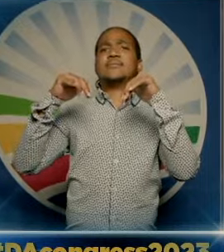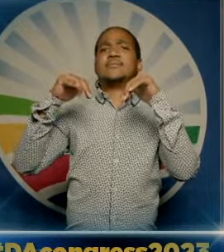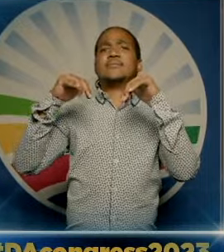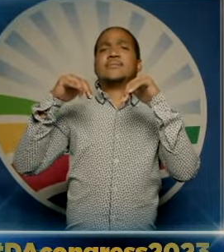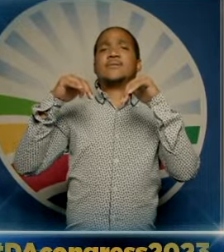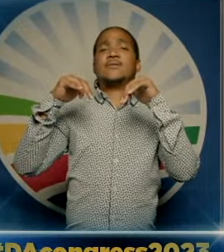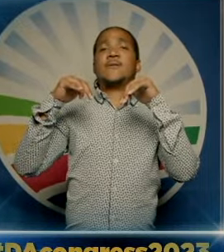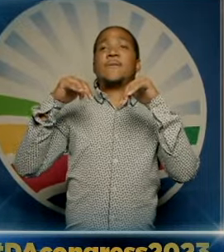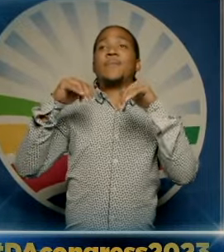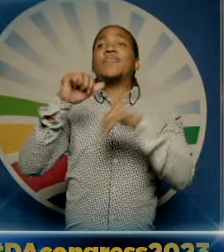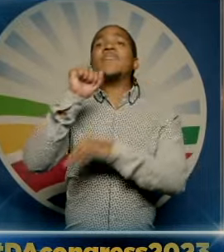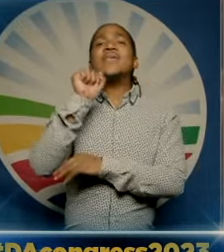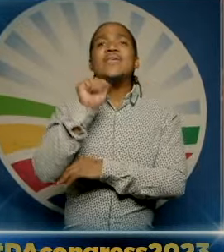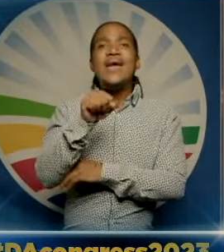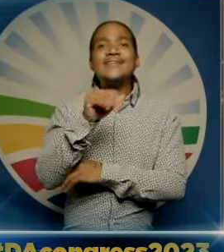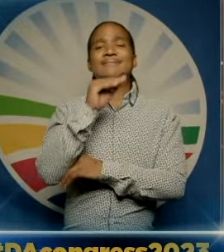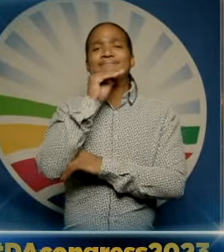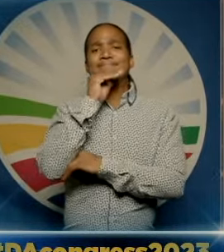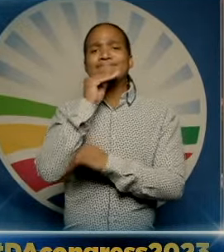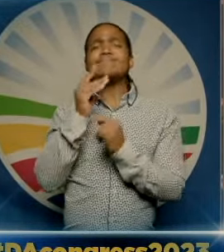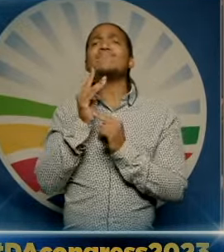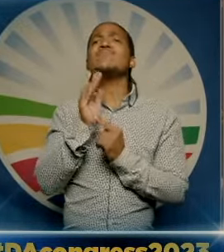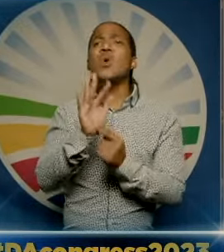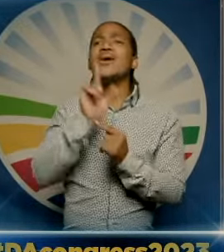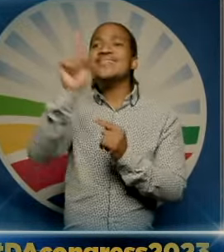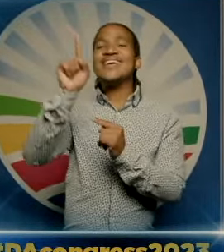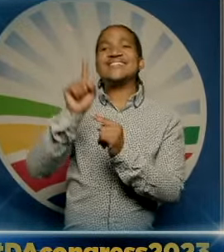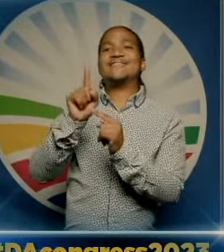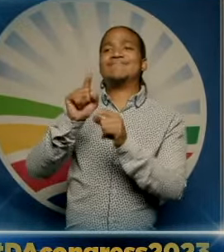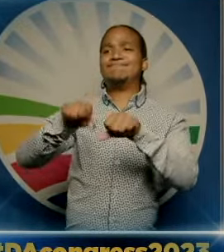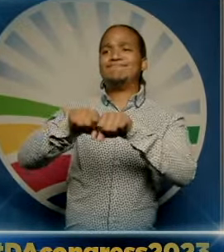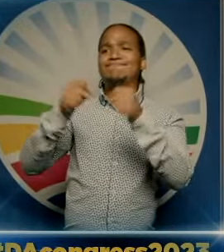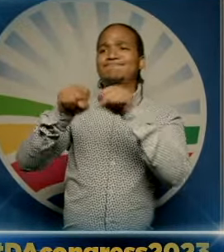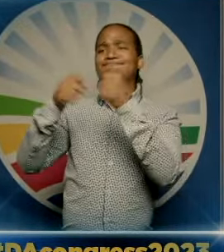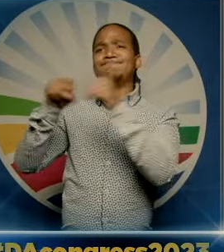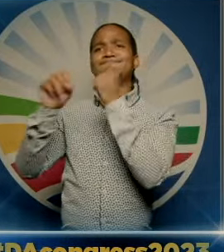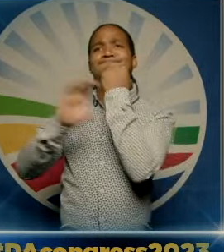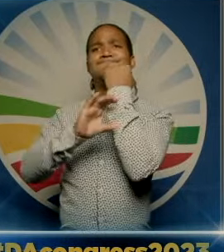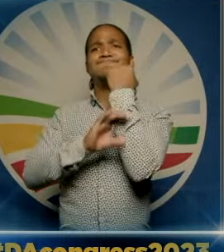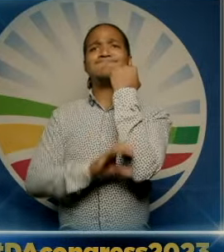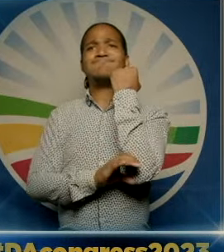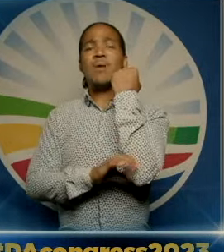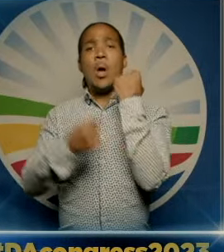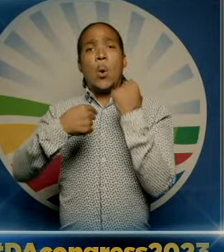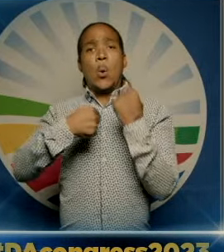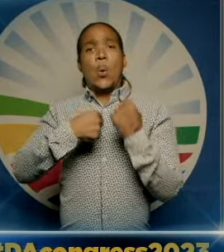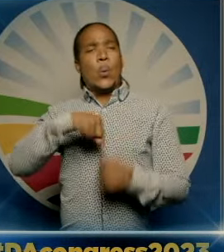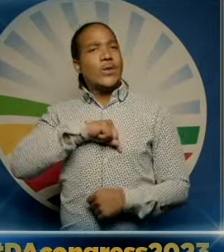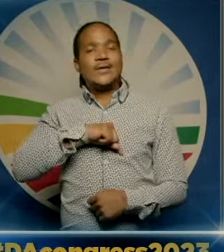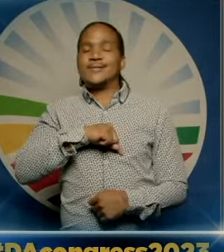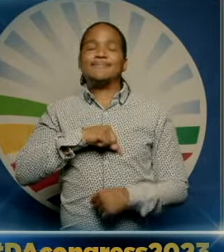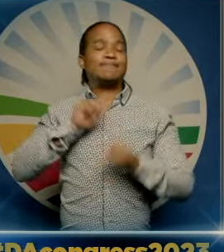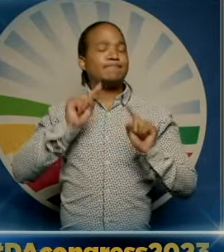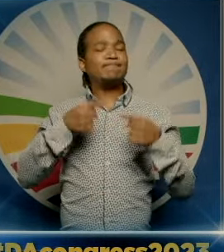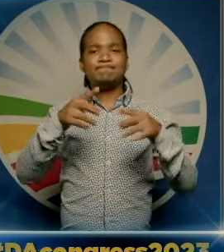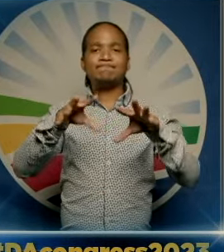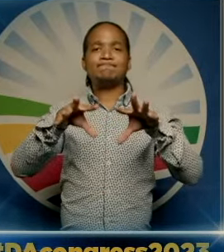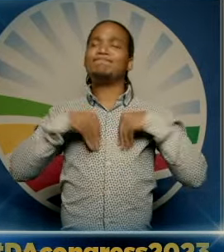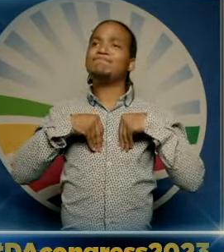He boldly calls them the violators of constitutionalism. We can no longer afford to have